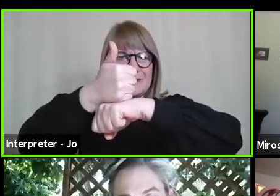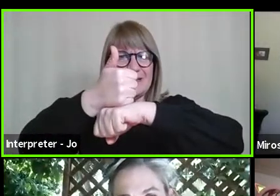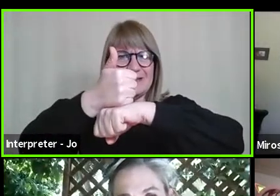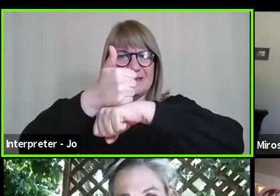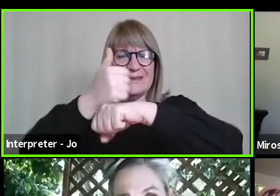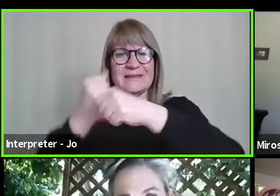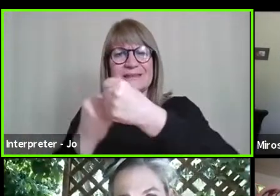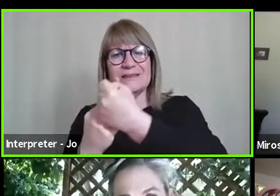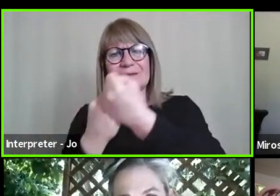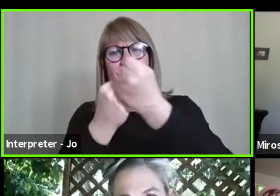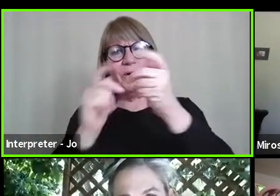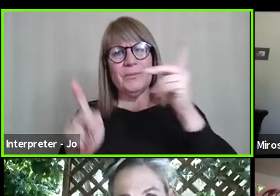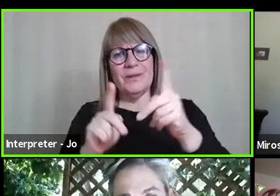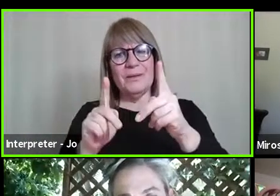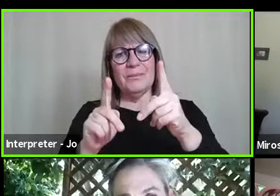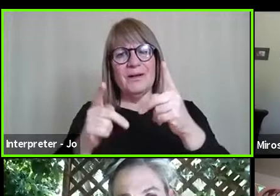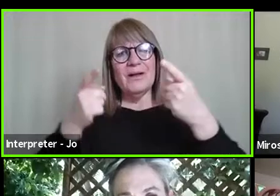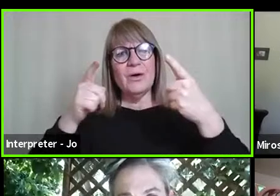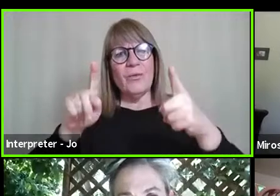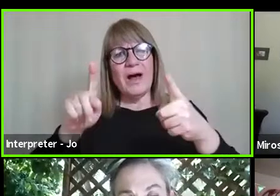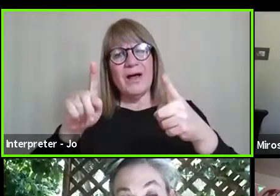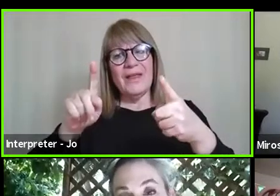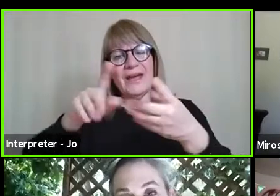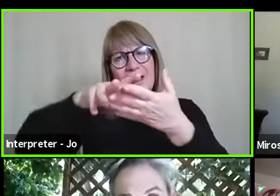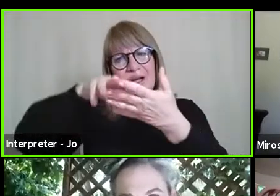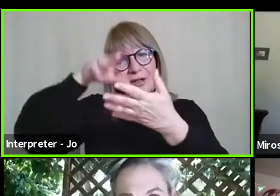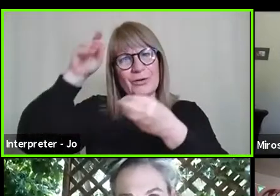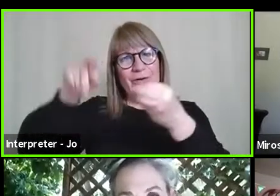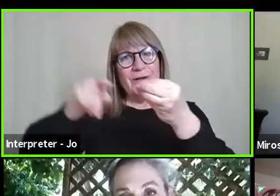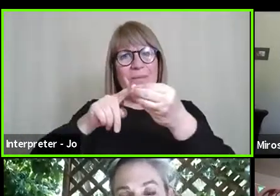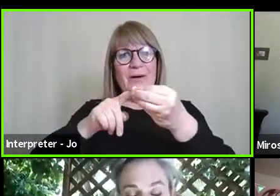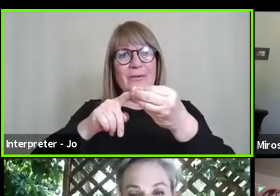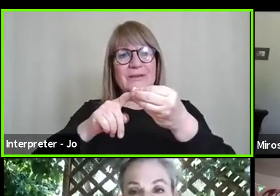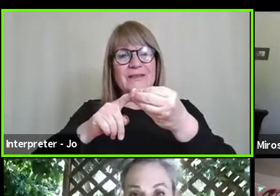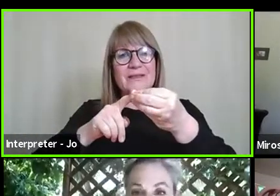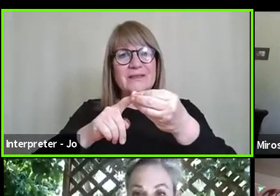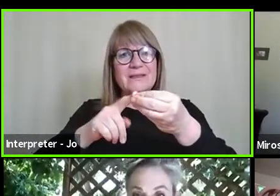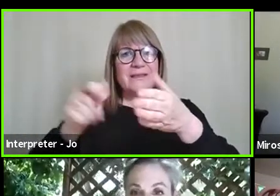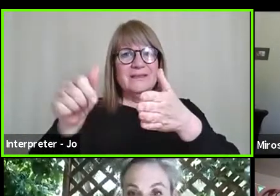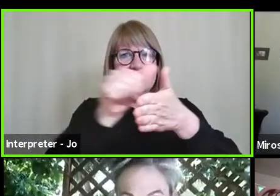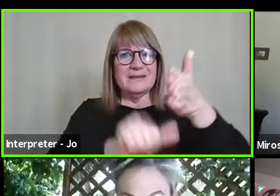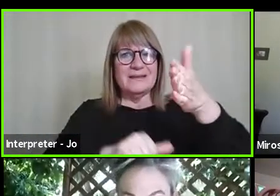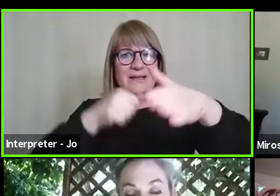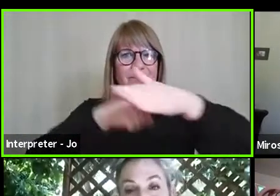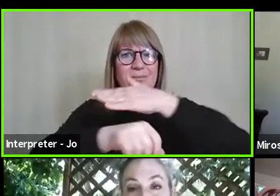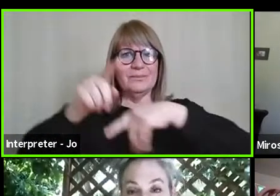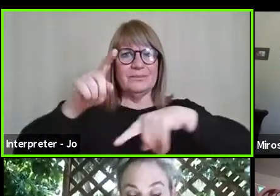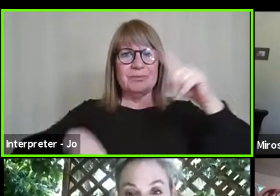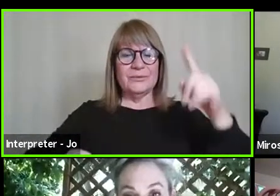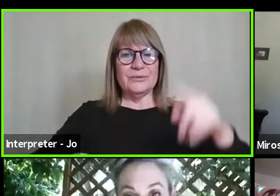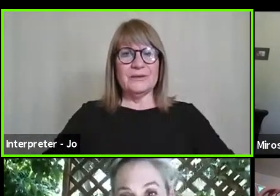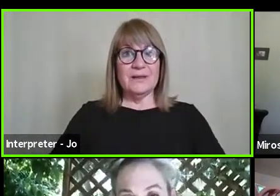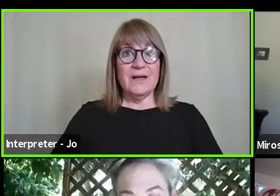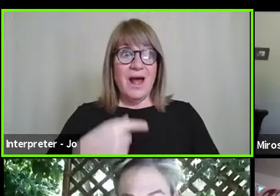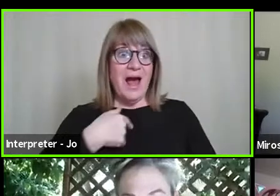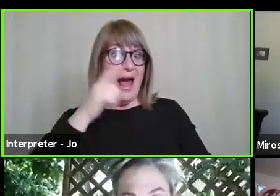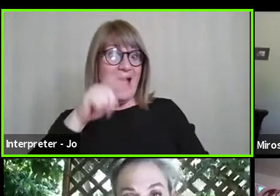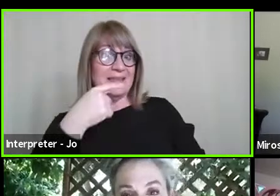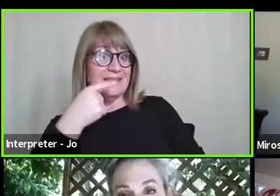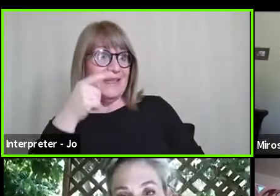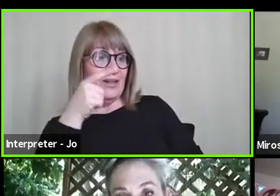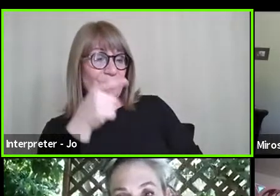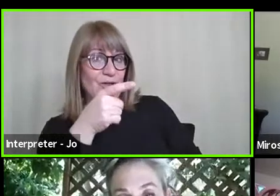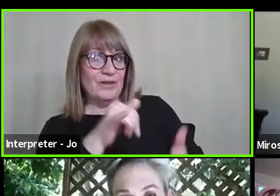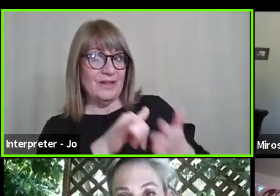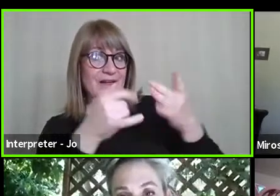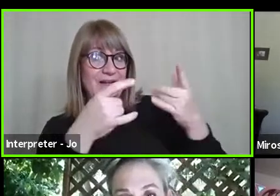um as they receive this information which she had to receive and she received it from me and i can tell you that i 100